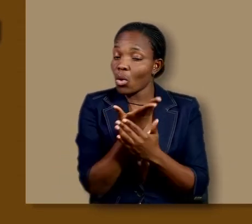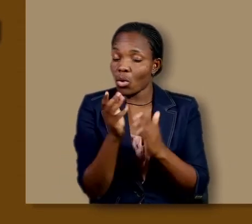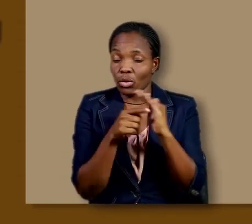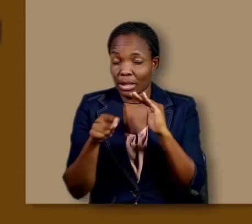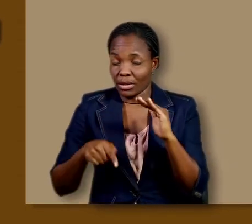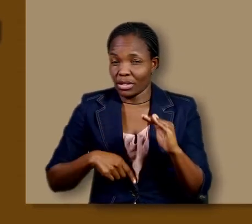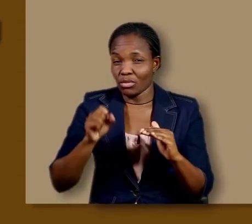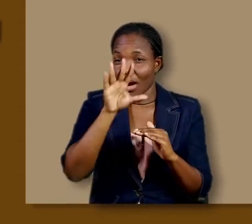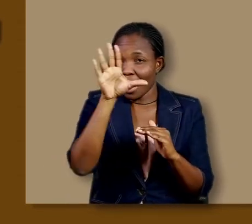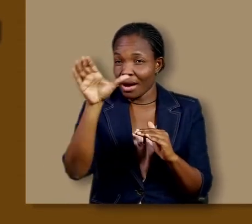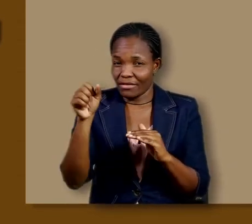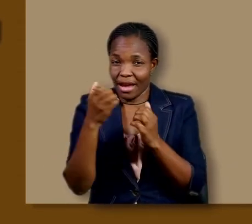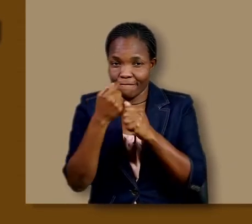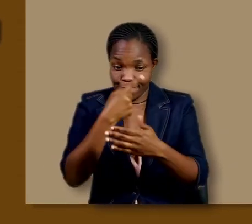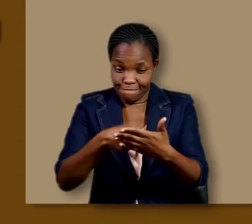developing towards democracy.